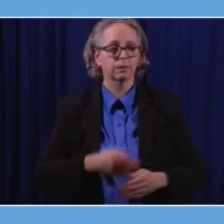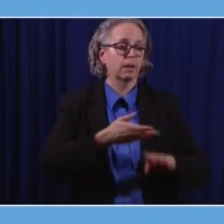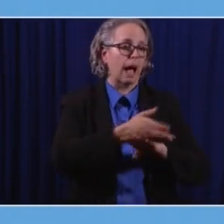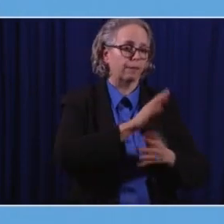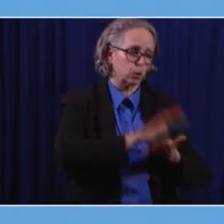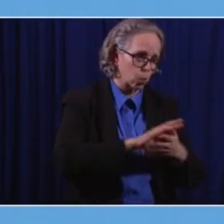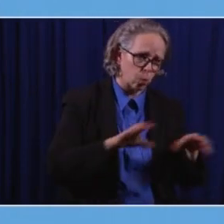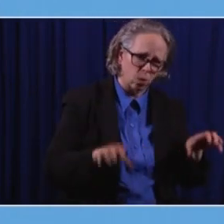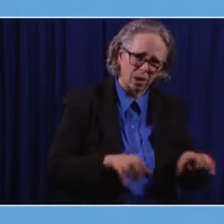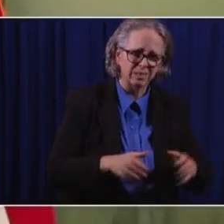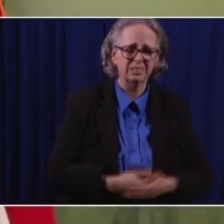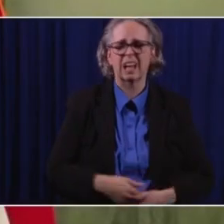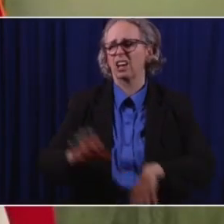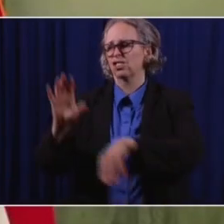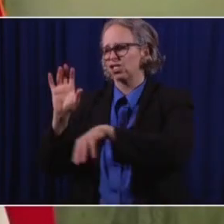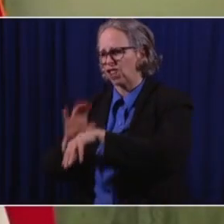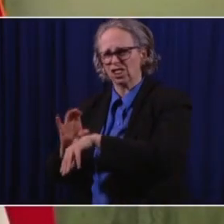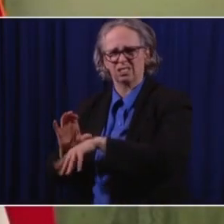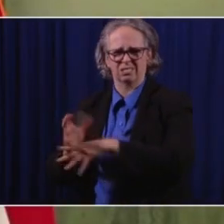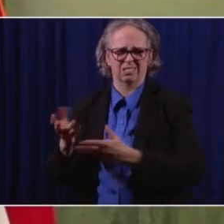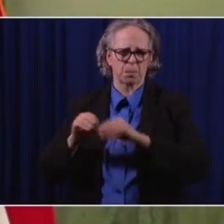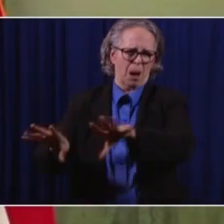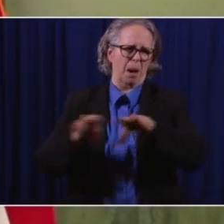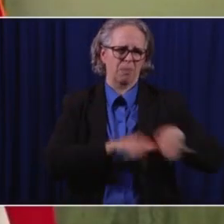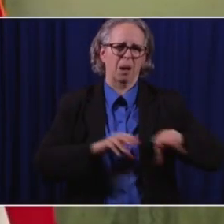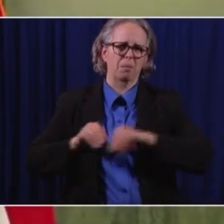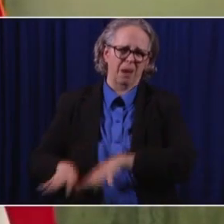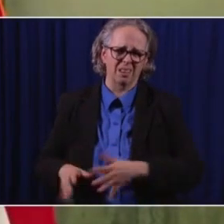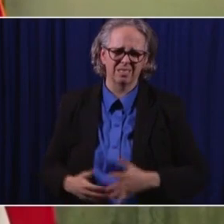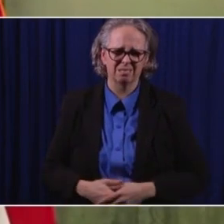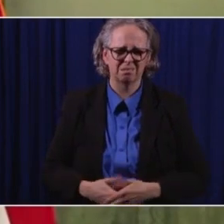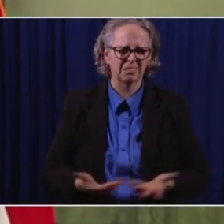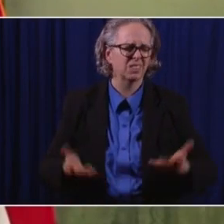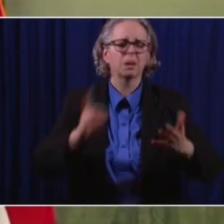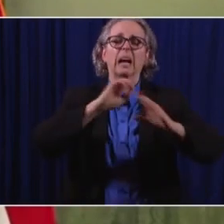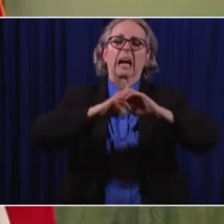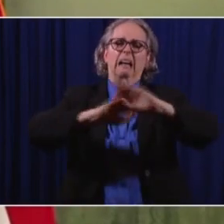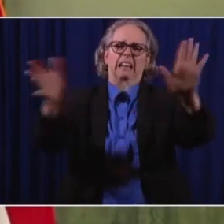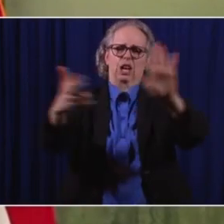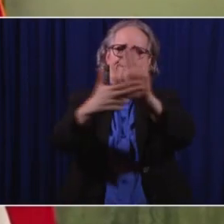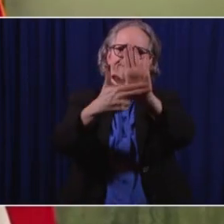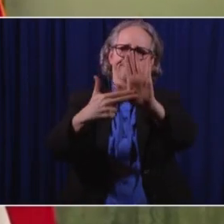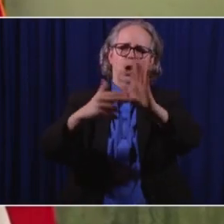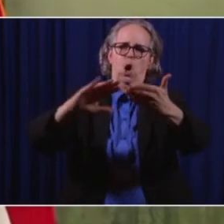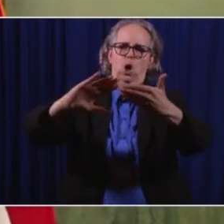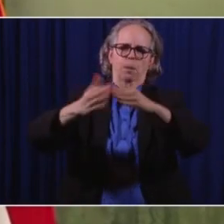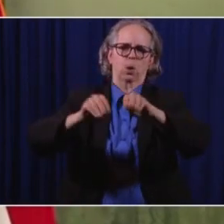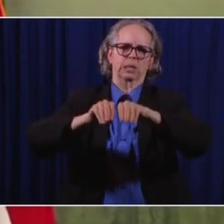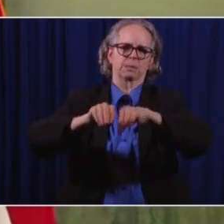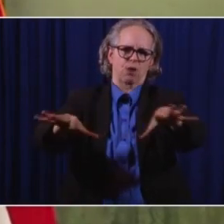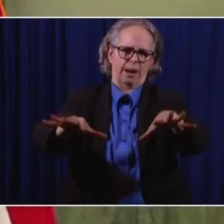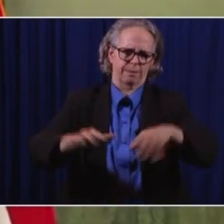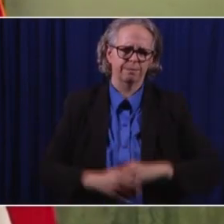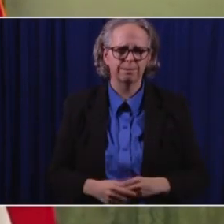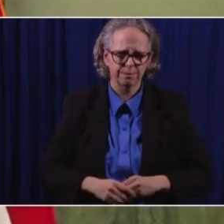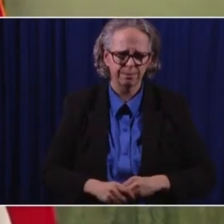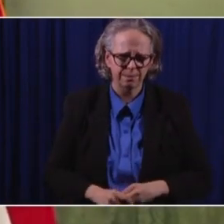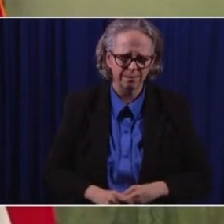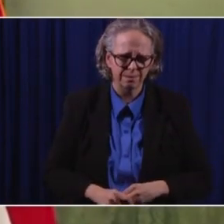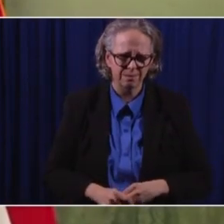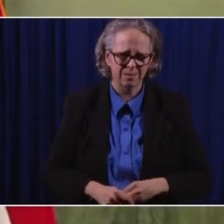church functions. The community has spread throughout. The local health commissioner said,